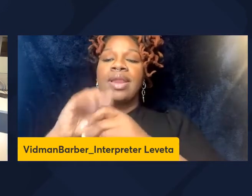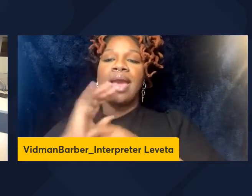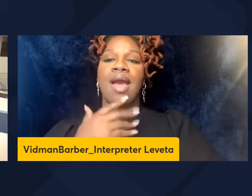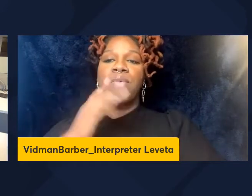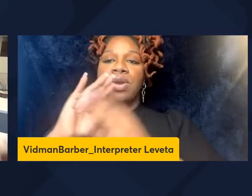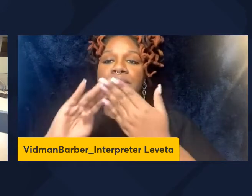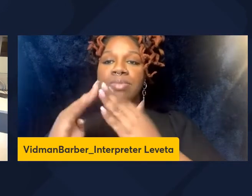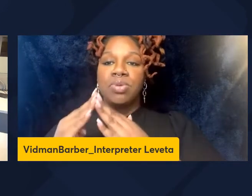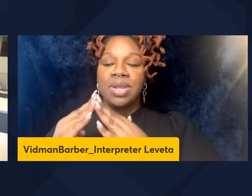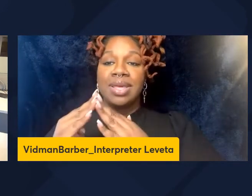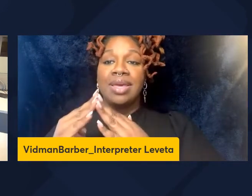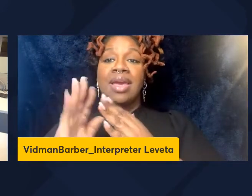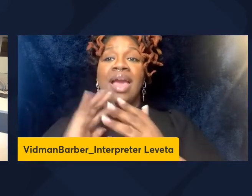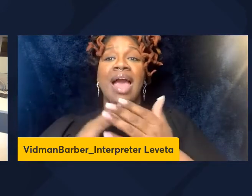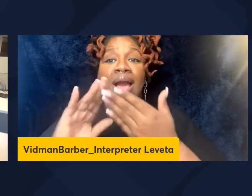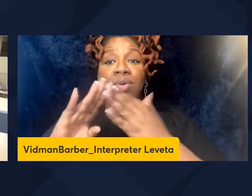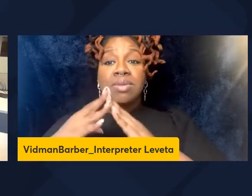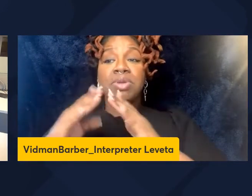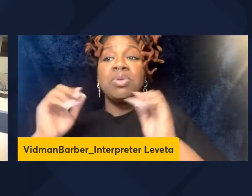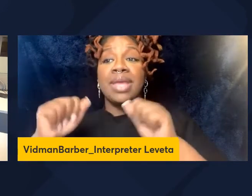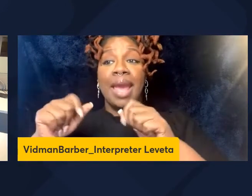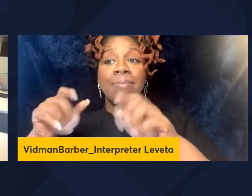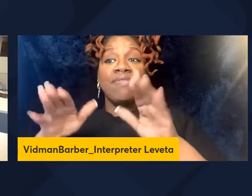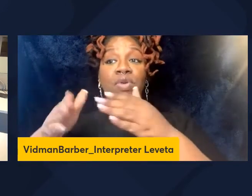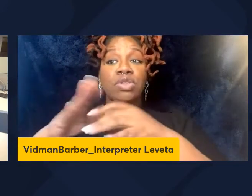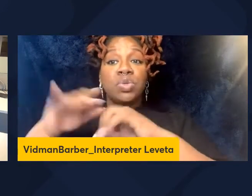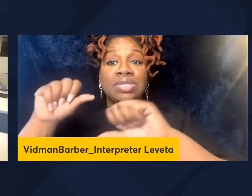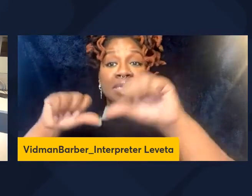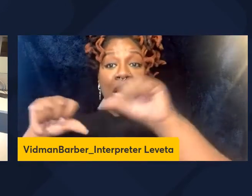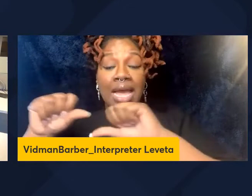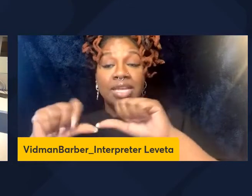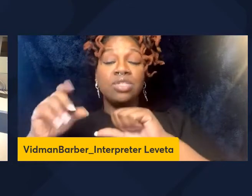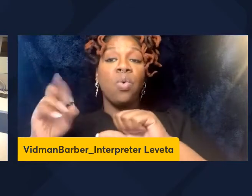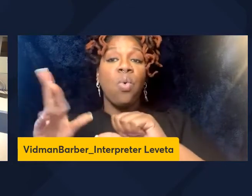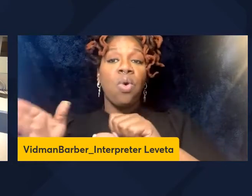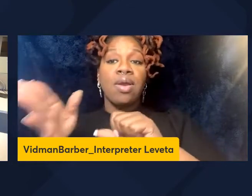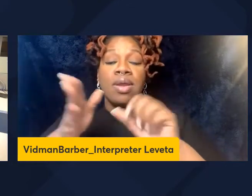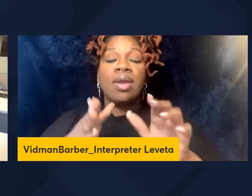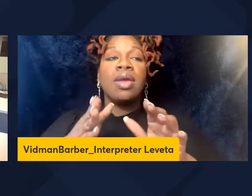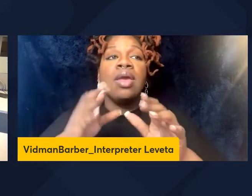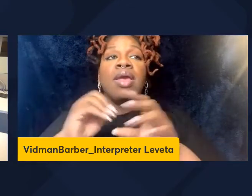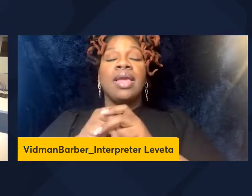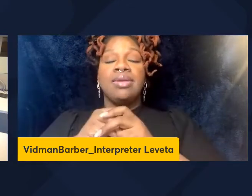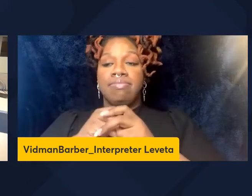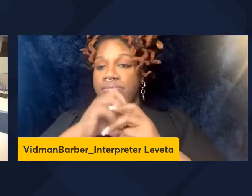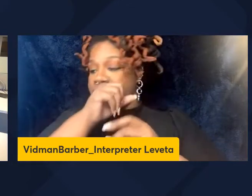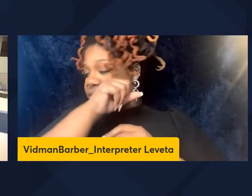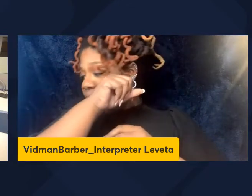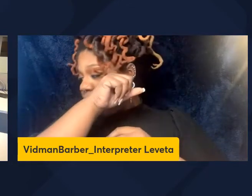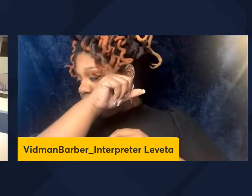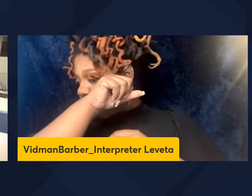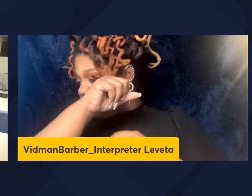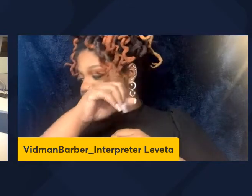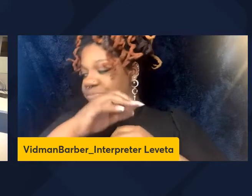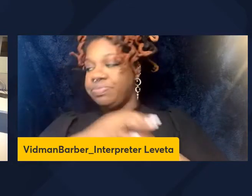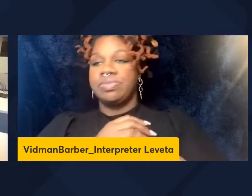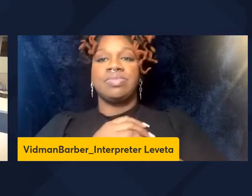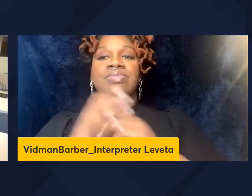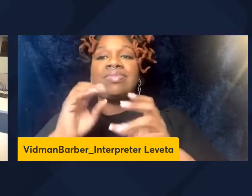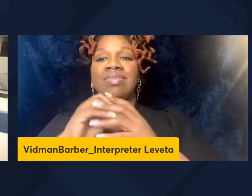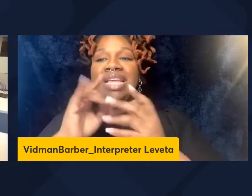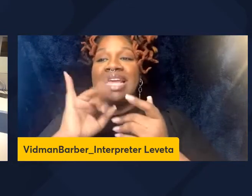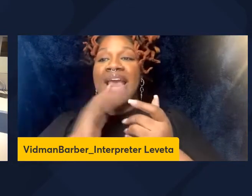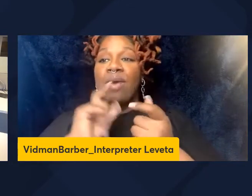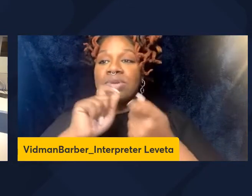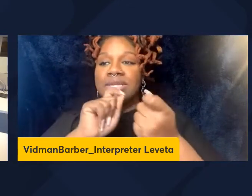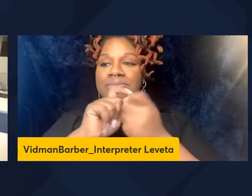our communities can be scientific. They can be in our particular identity group. But